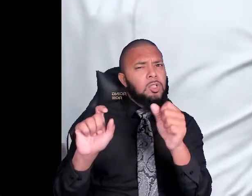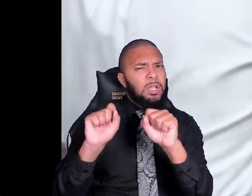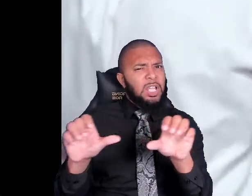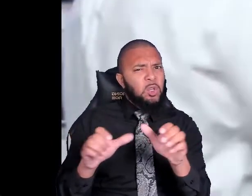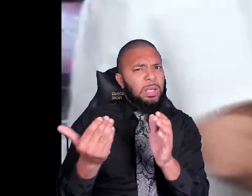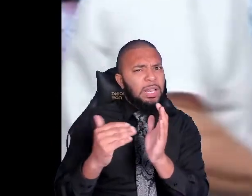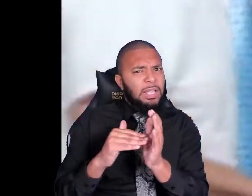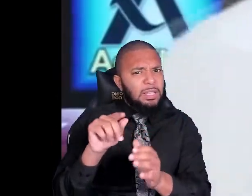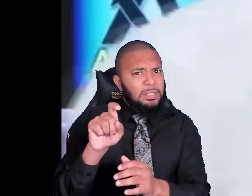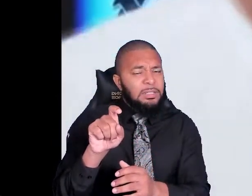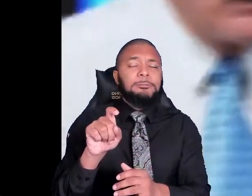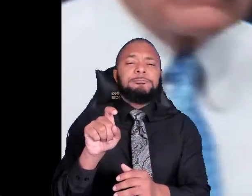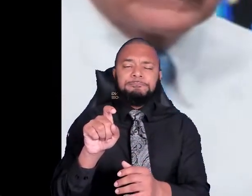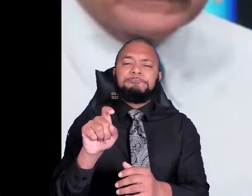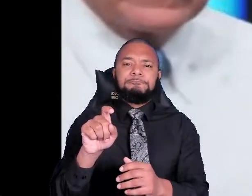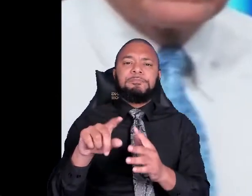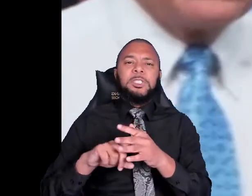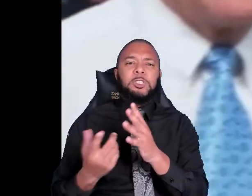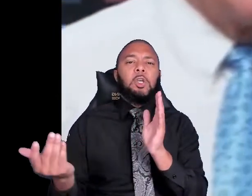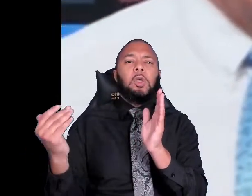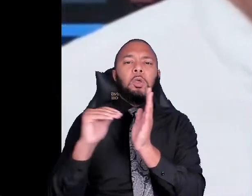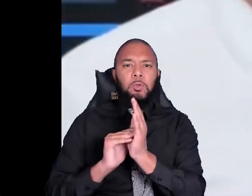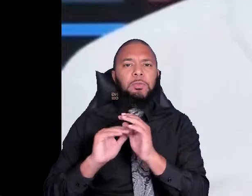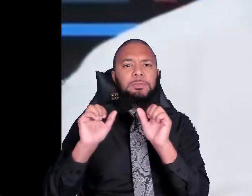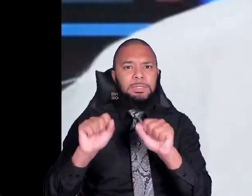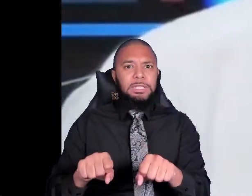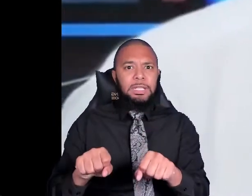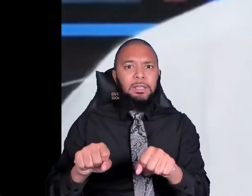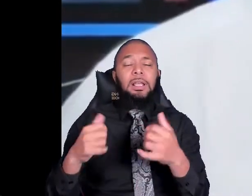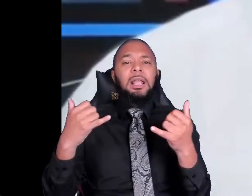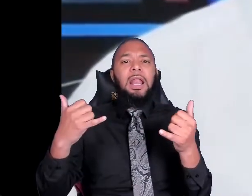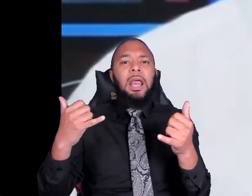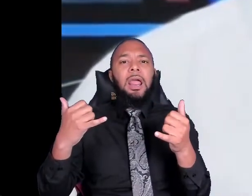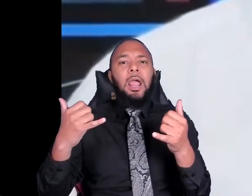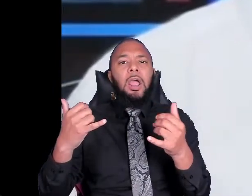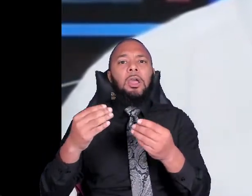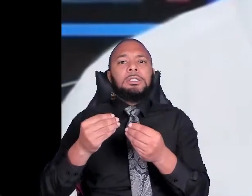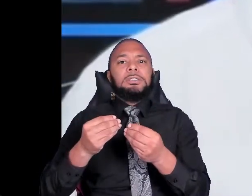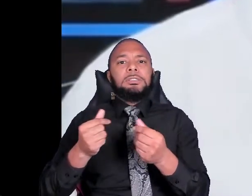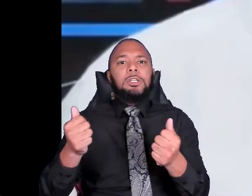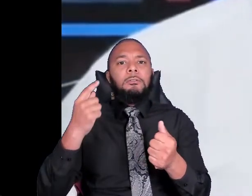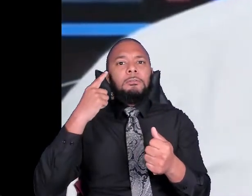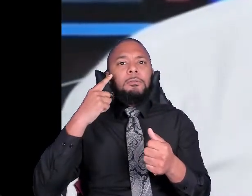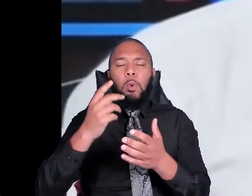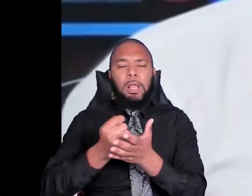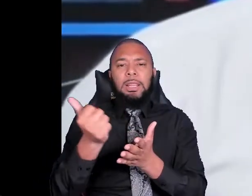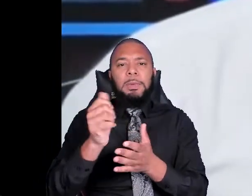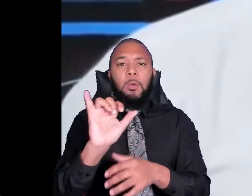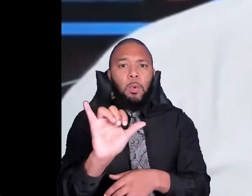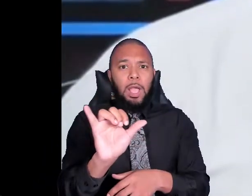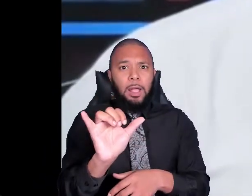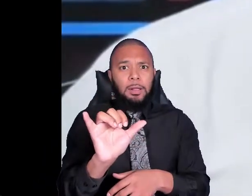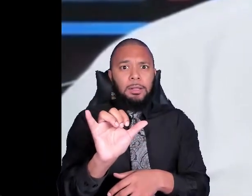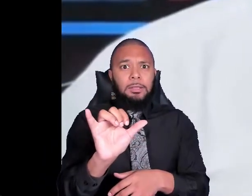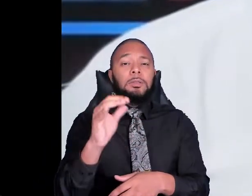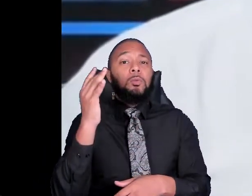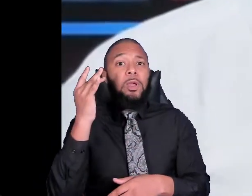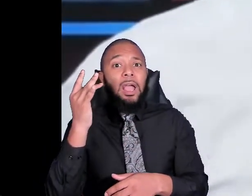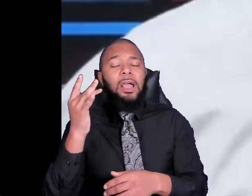up here and start over again. This time, though, I'm going to eliminate y so I can find